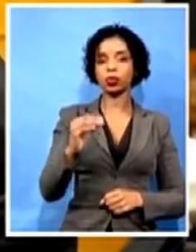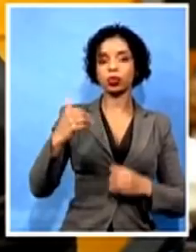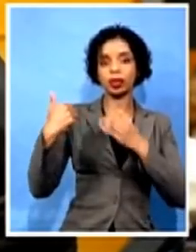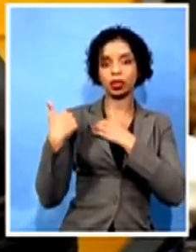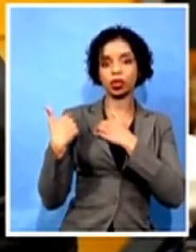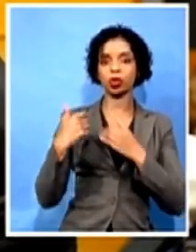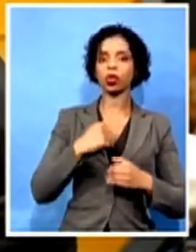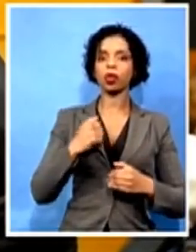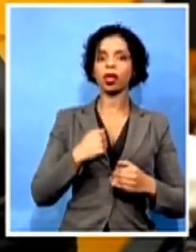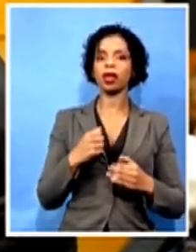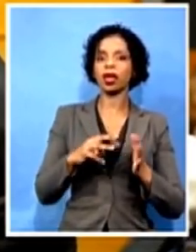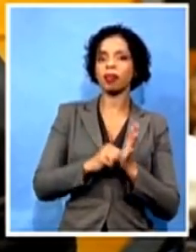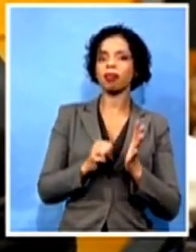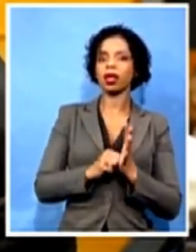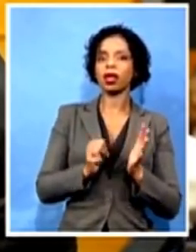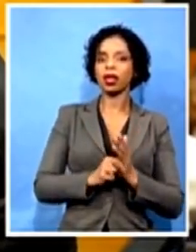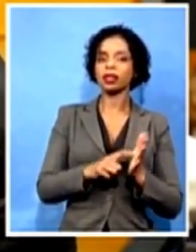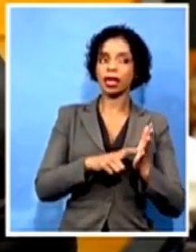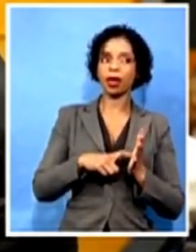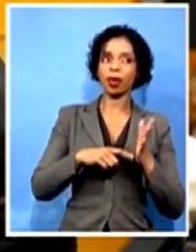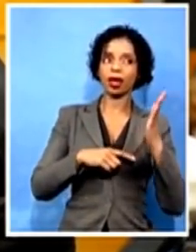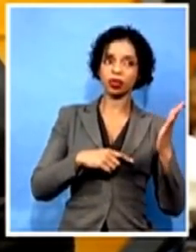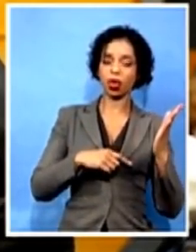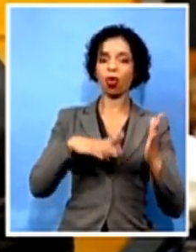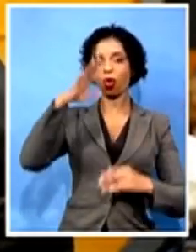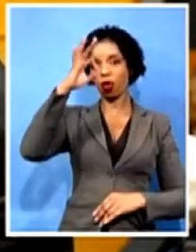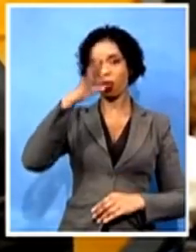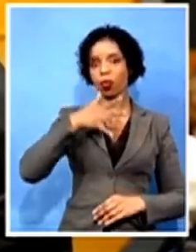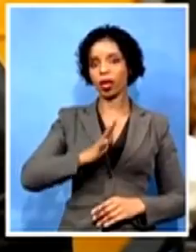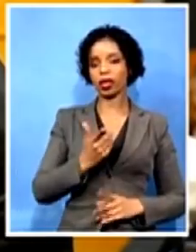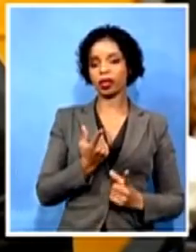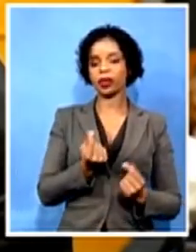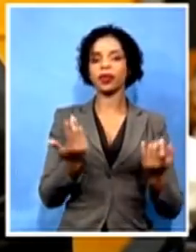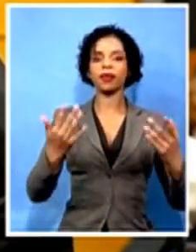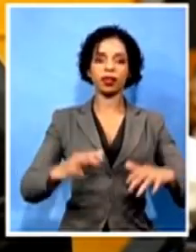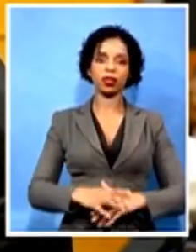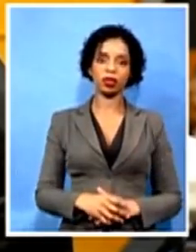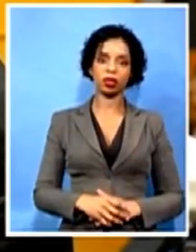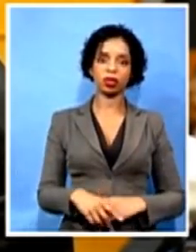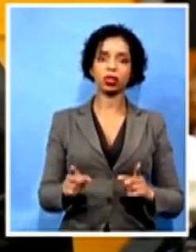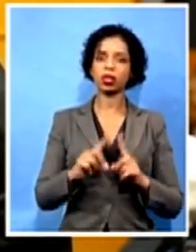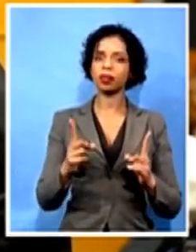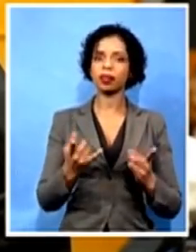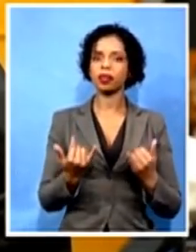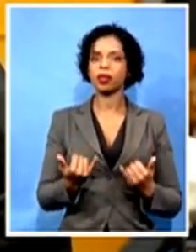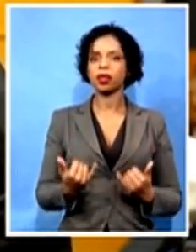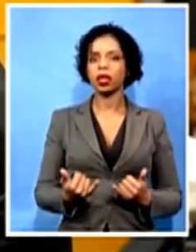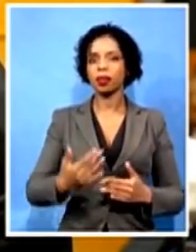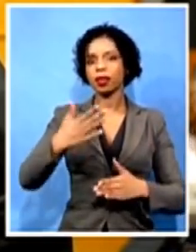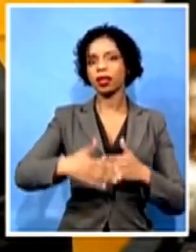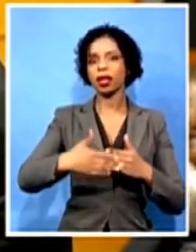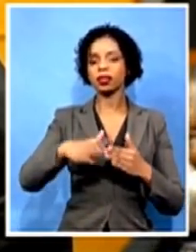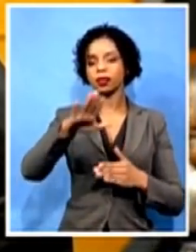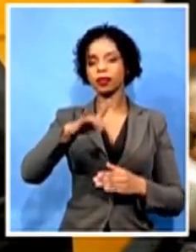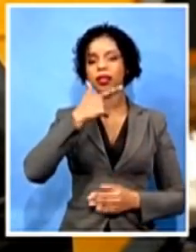And subject to what Captain Nevin will say, I think it was towards the end of December or beginning of January, we attended at